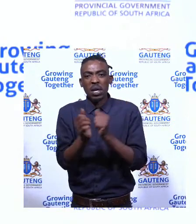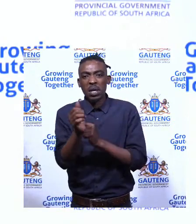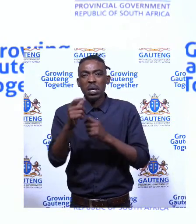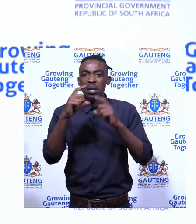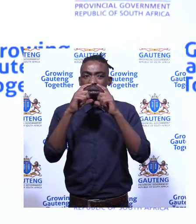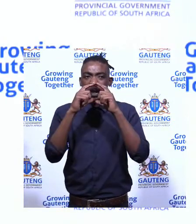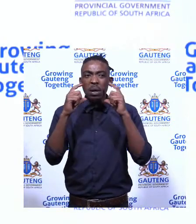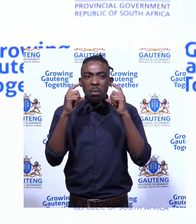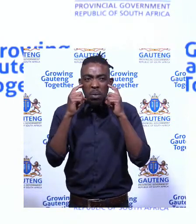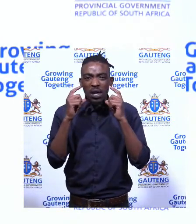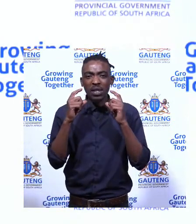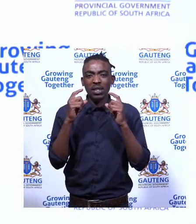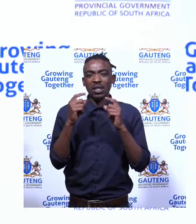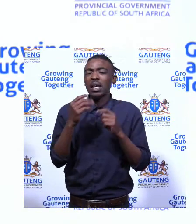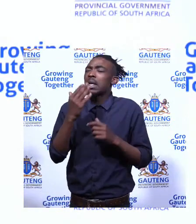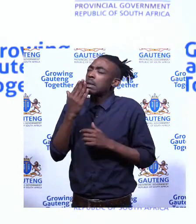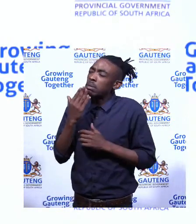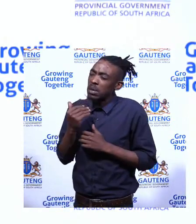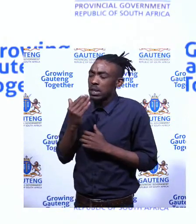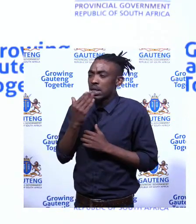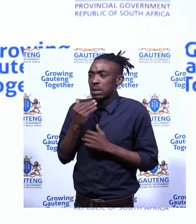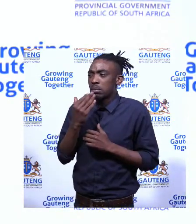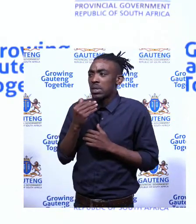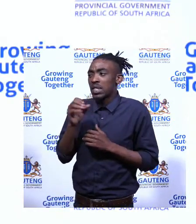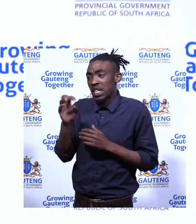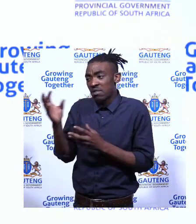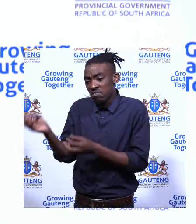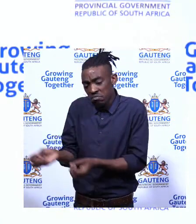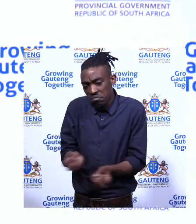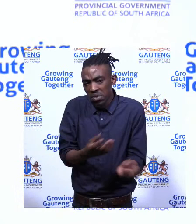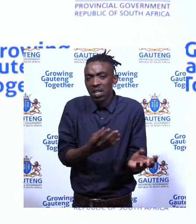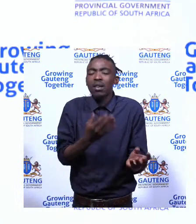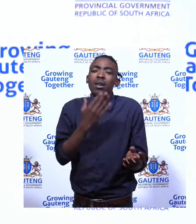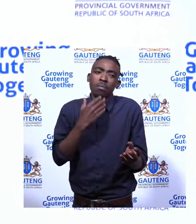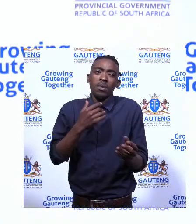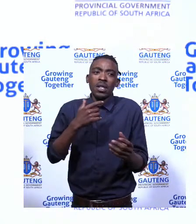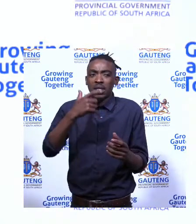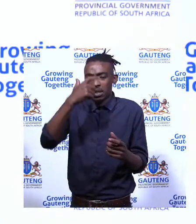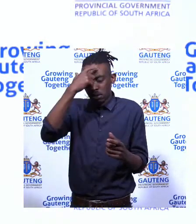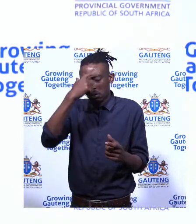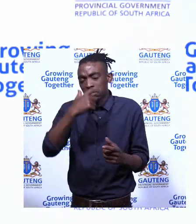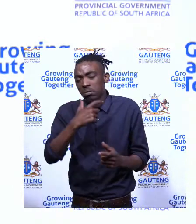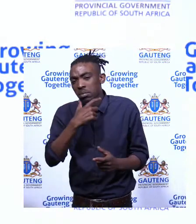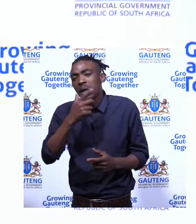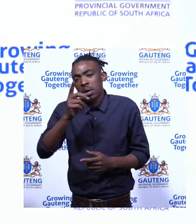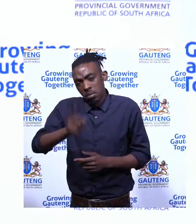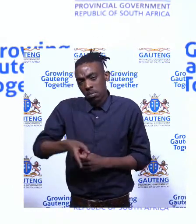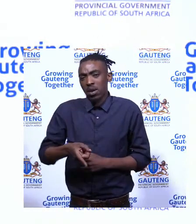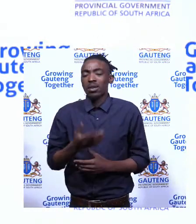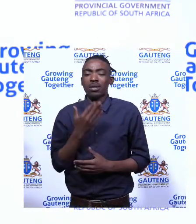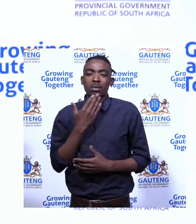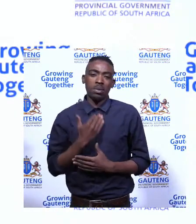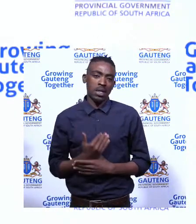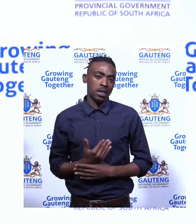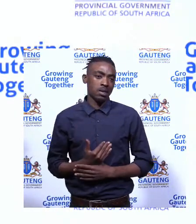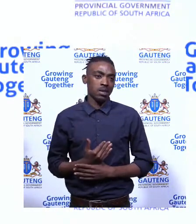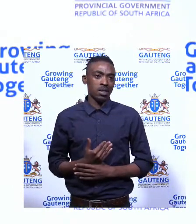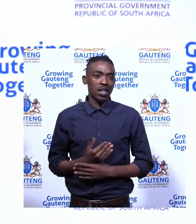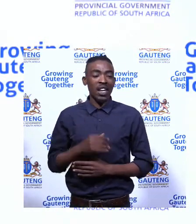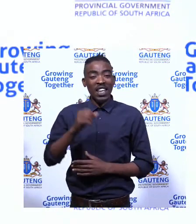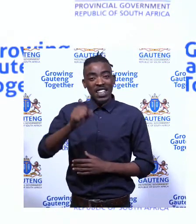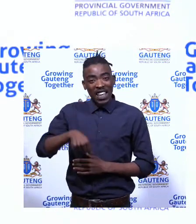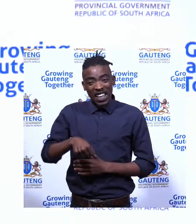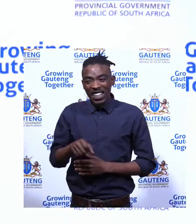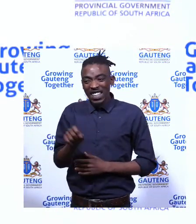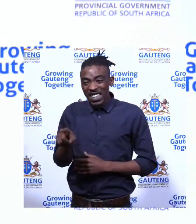wear that protective equipment, especially with the mask, it doesn't fit the face because they have been designed